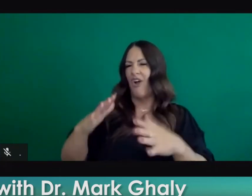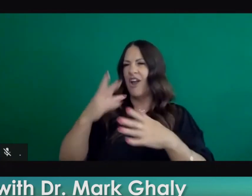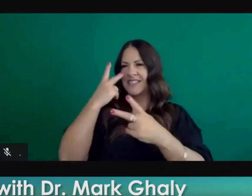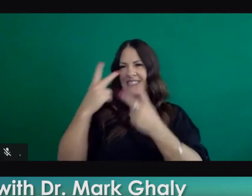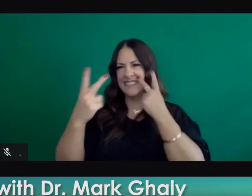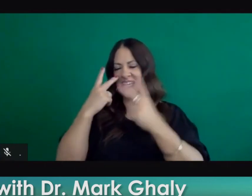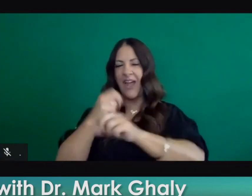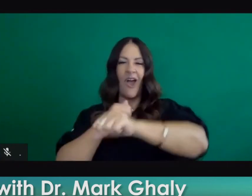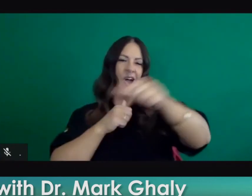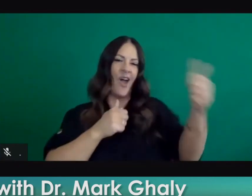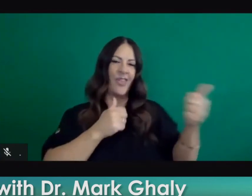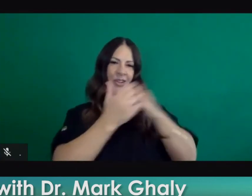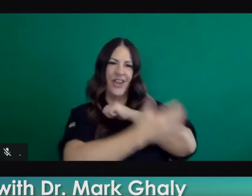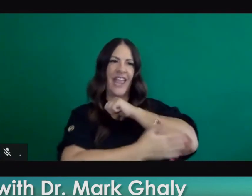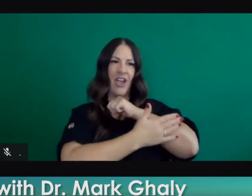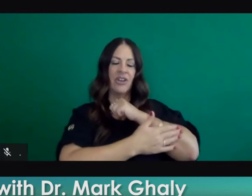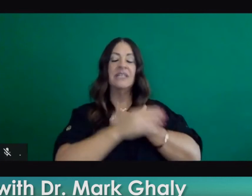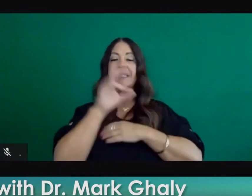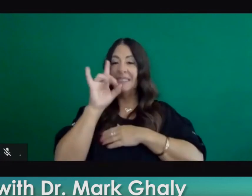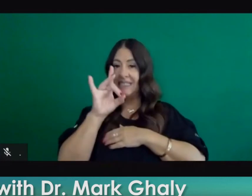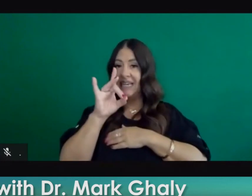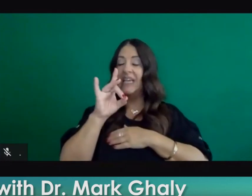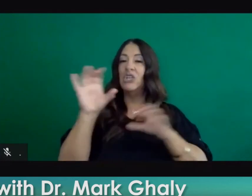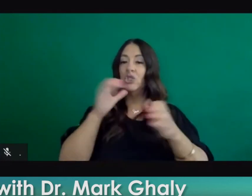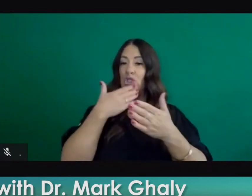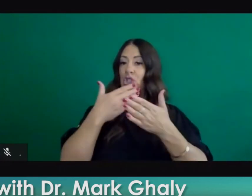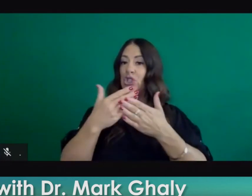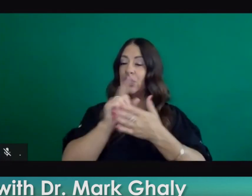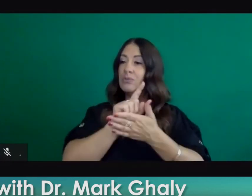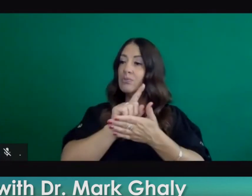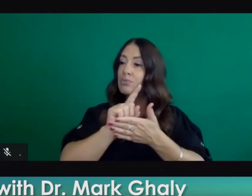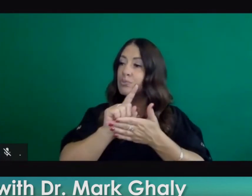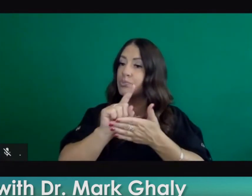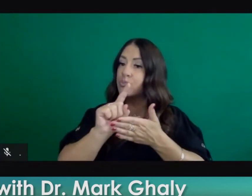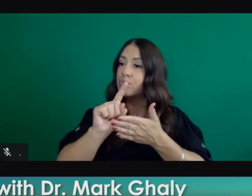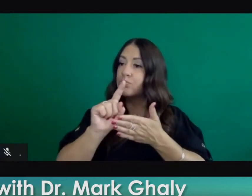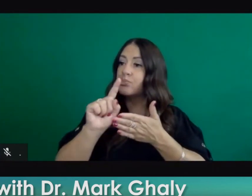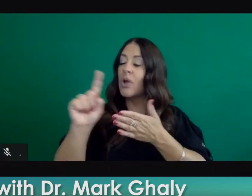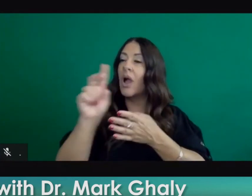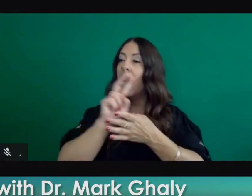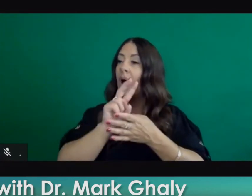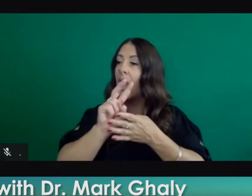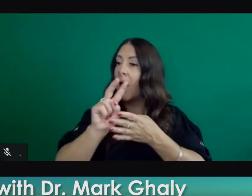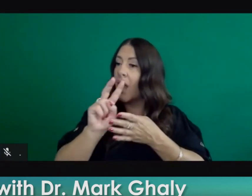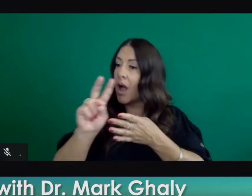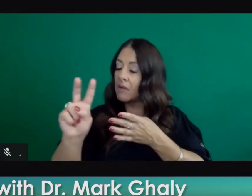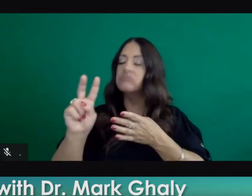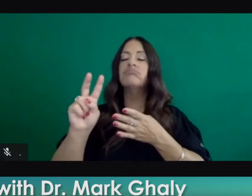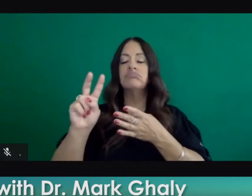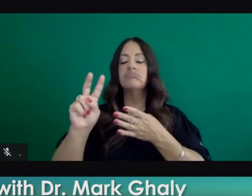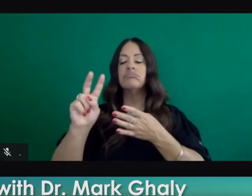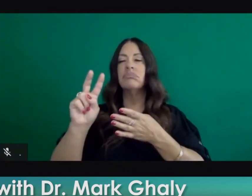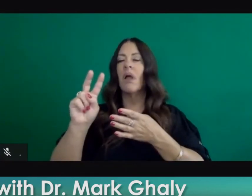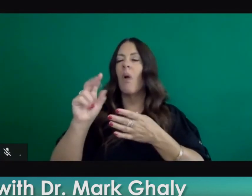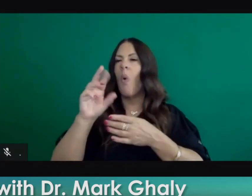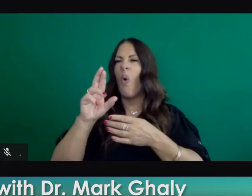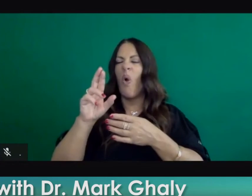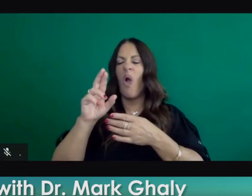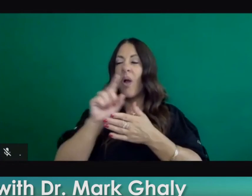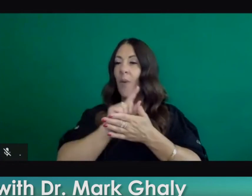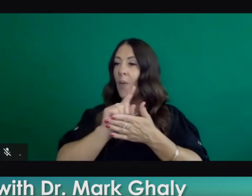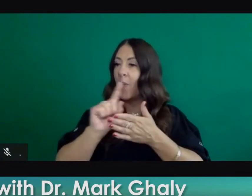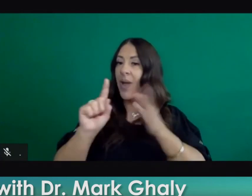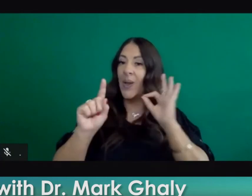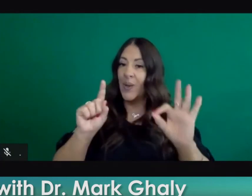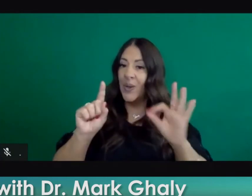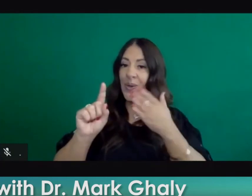the threshold for 1 week do indeed meet it the second. And then there's situations where they don't, they miss it by a little bit, but